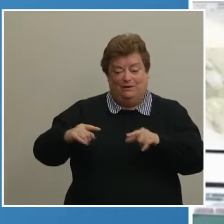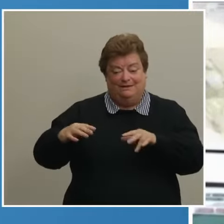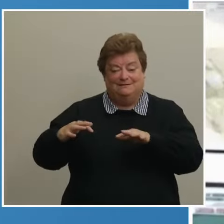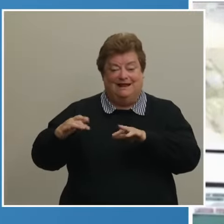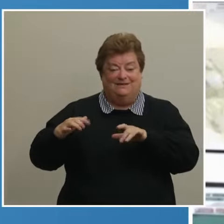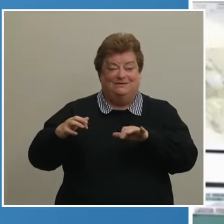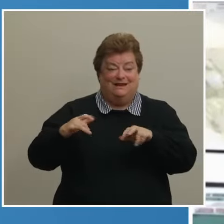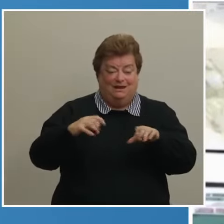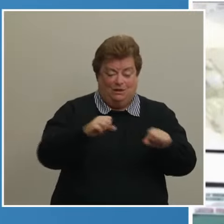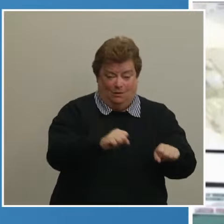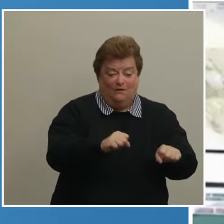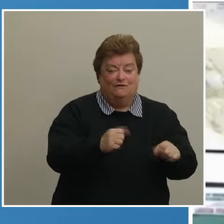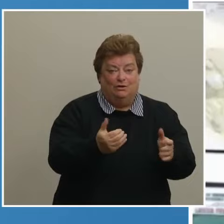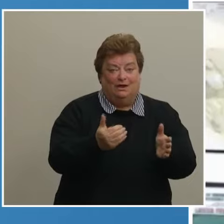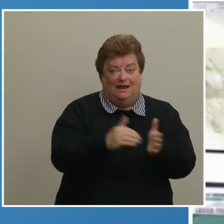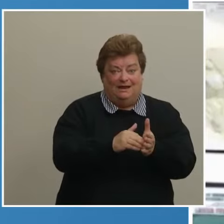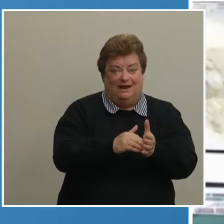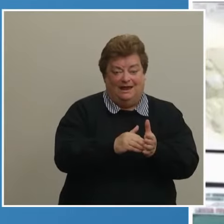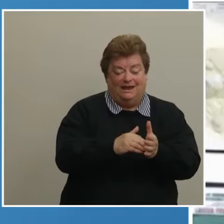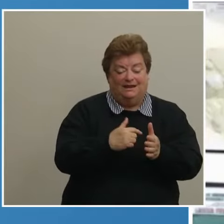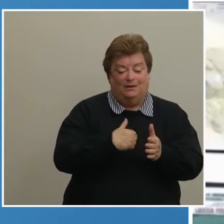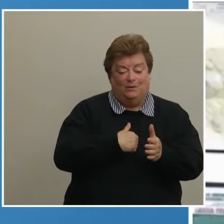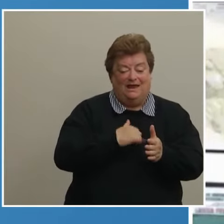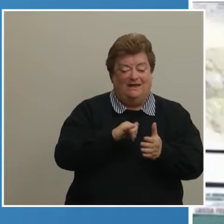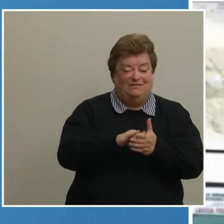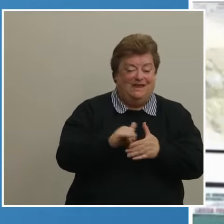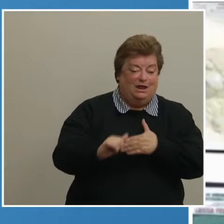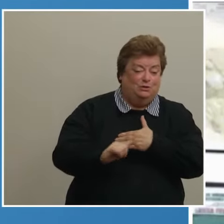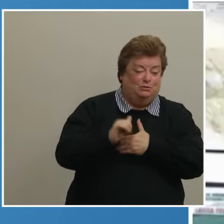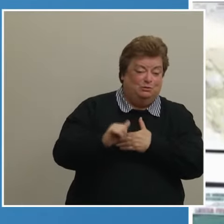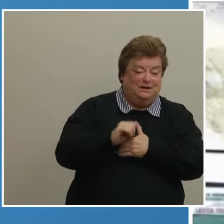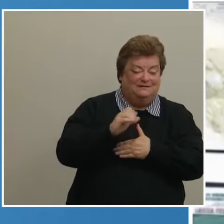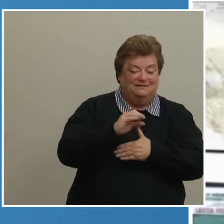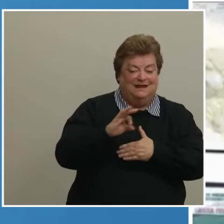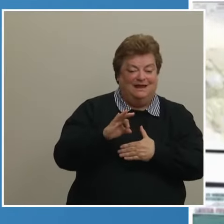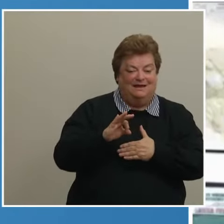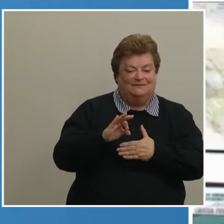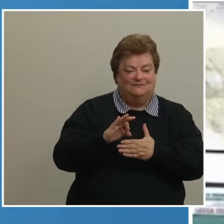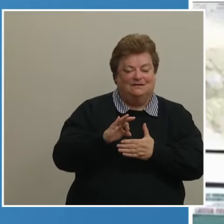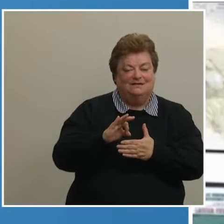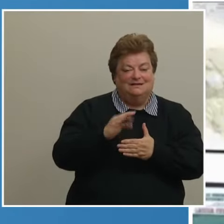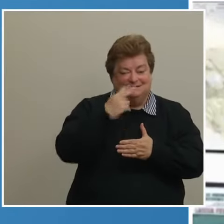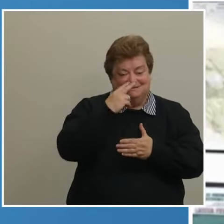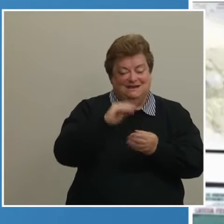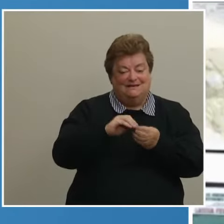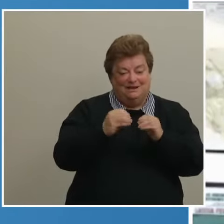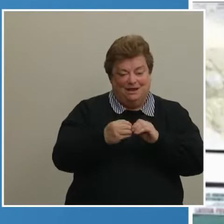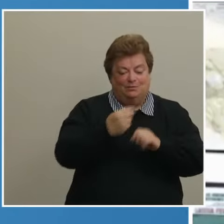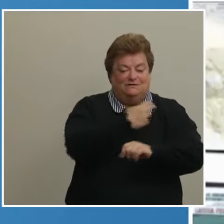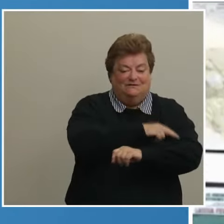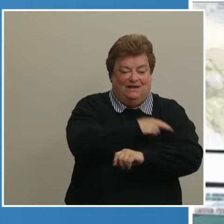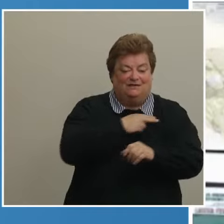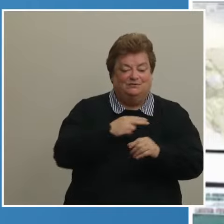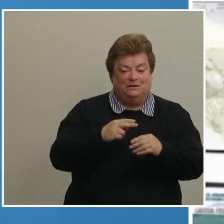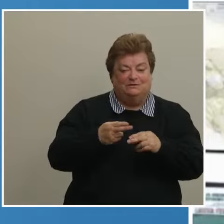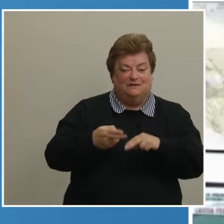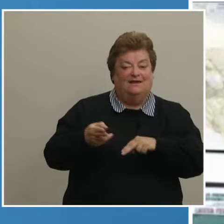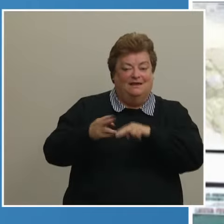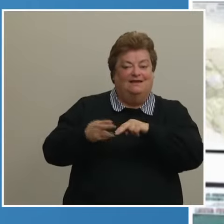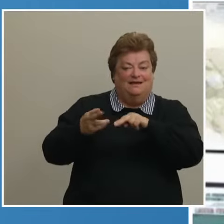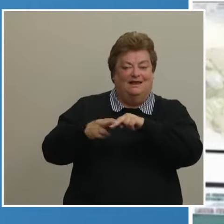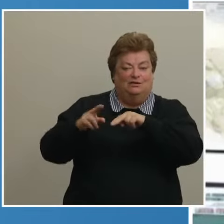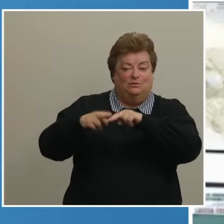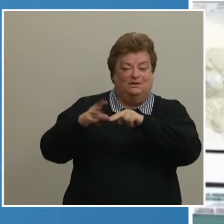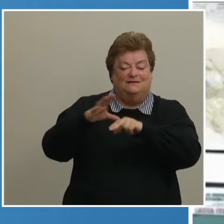efforts, and we run the risk of seeing significantly increased numbers of hospitalizations and unfortunately deaths.